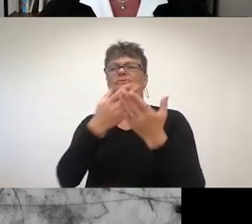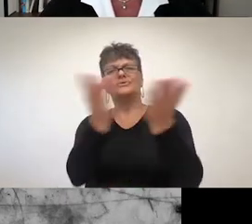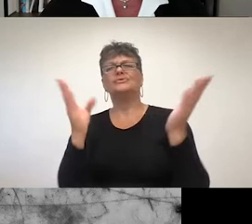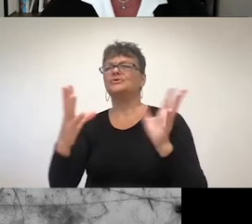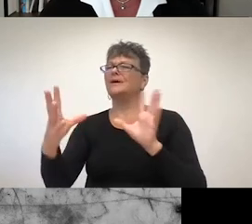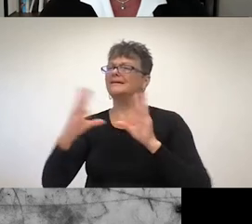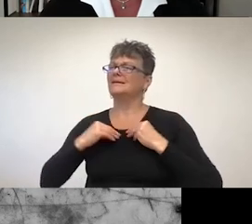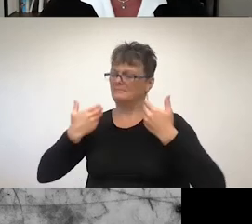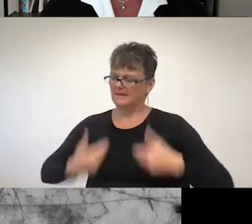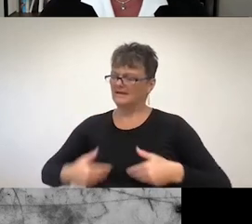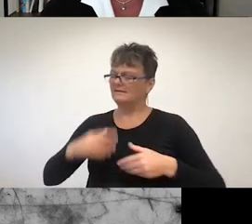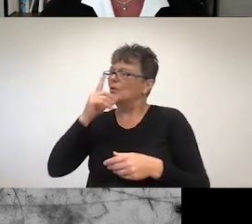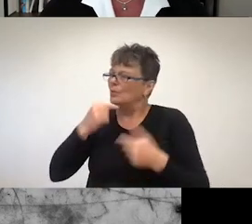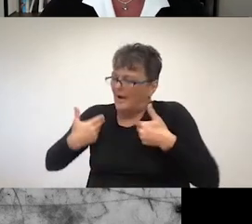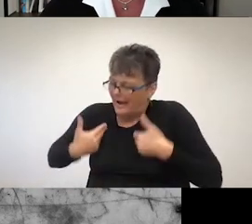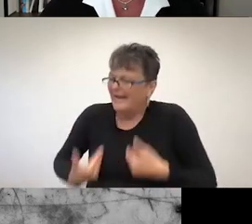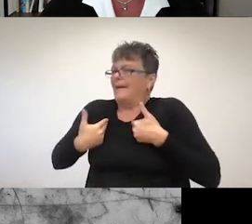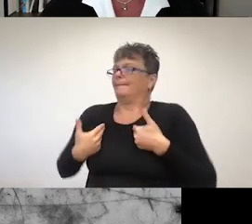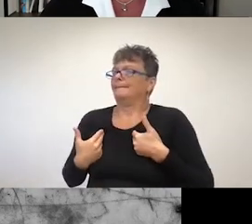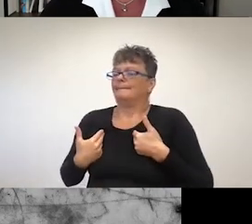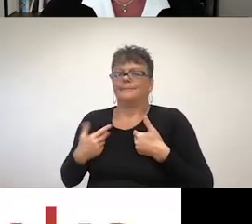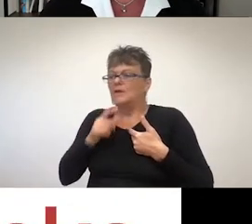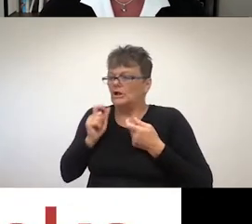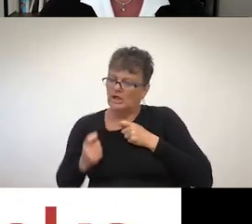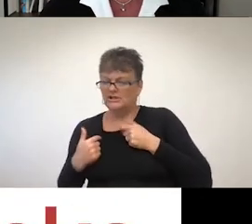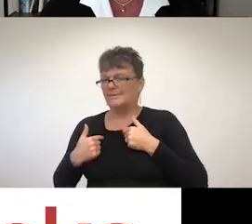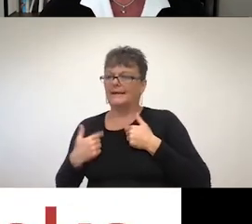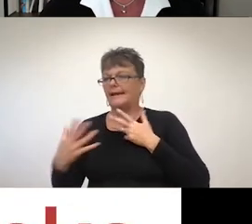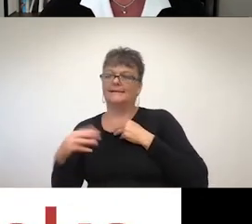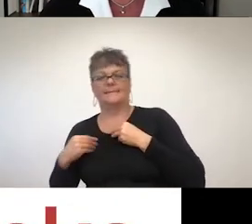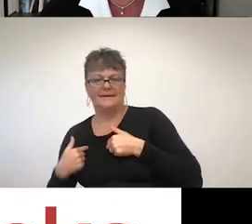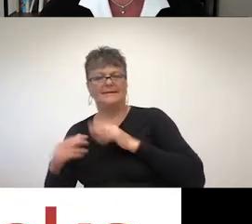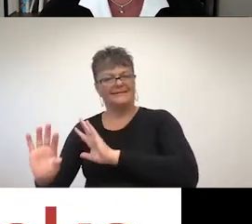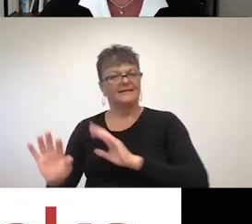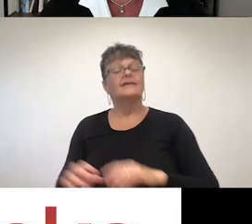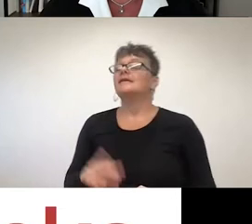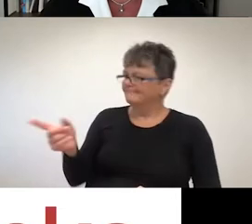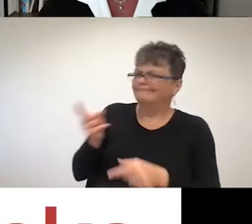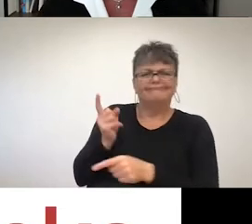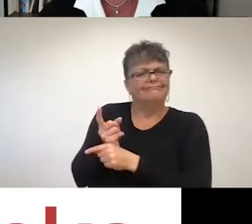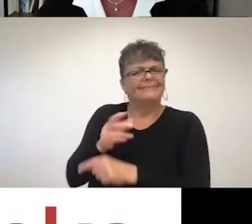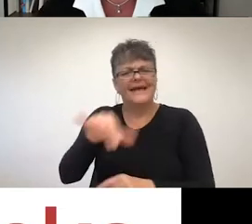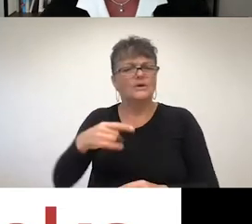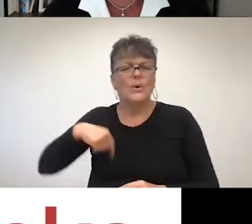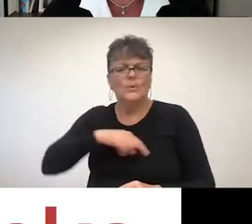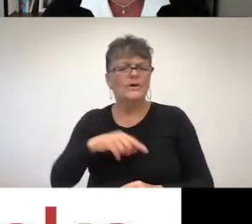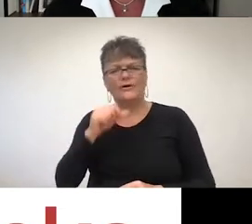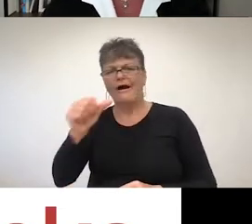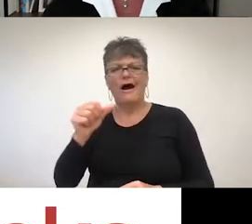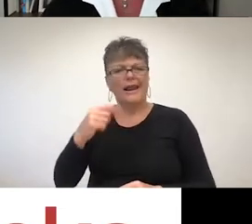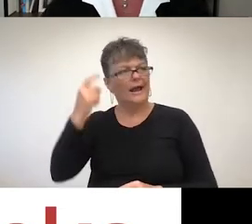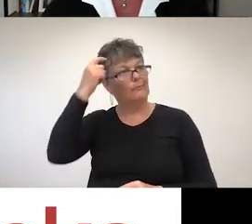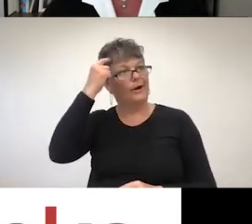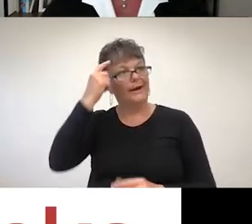what I'm talking about. We need to connect. We need to belong. And you know what else we need to realize? We are not brains on sticks, and neither are our